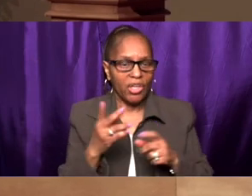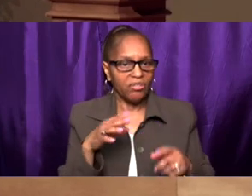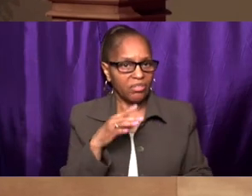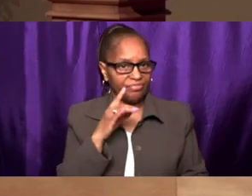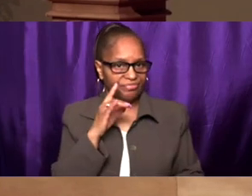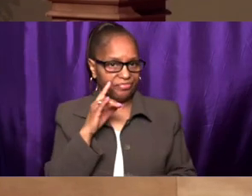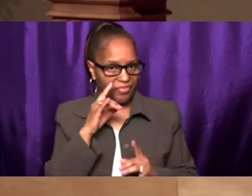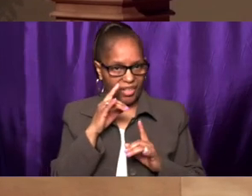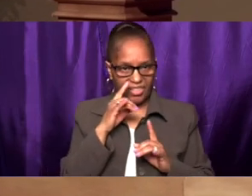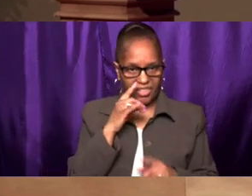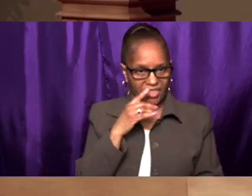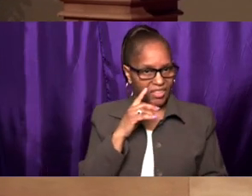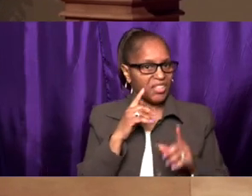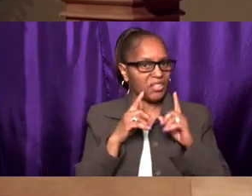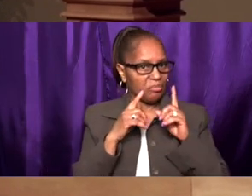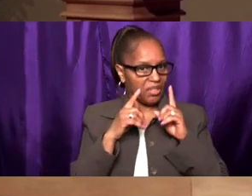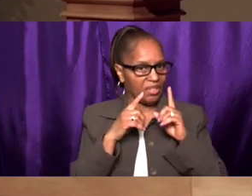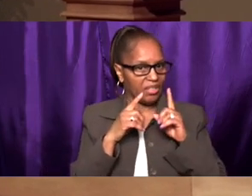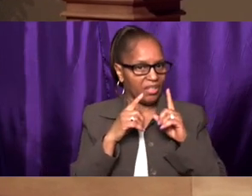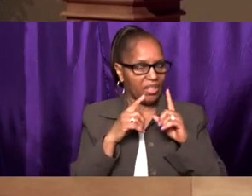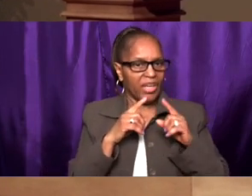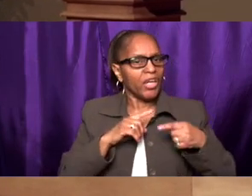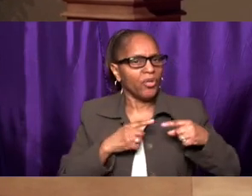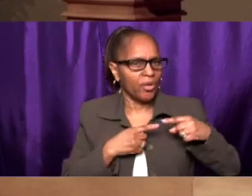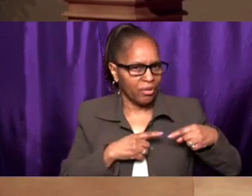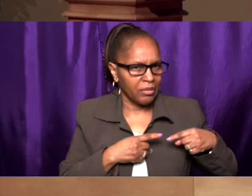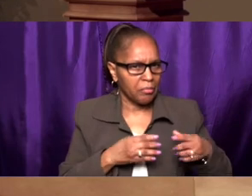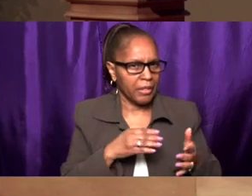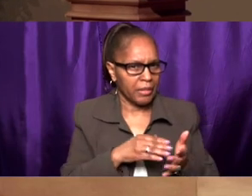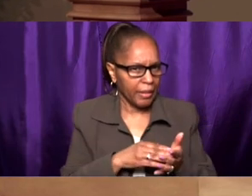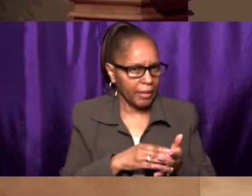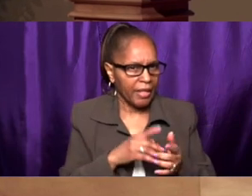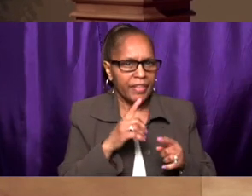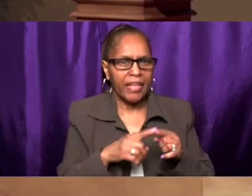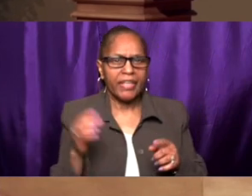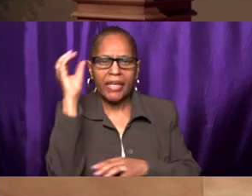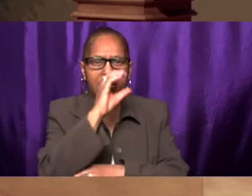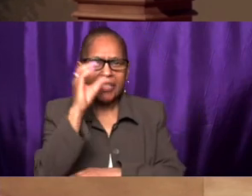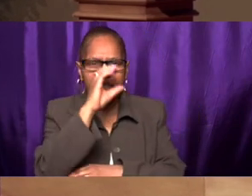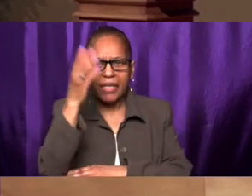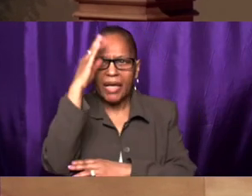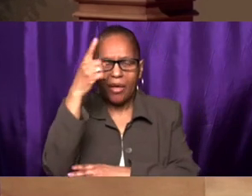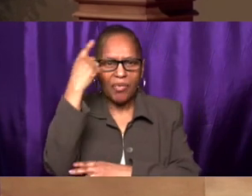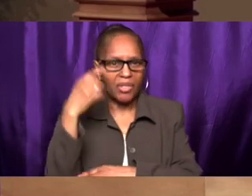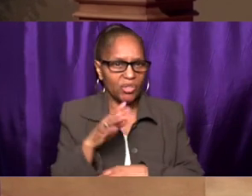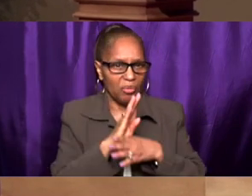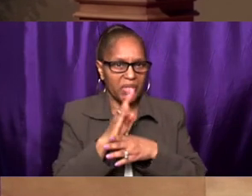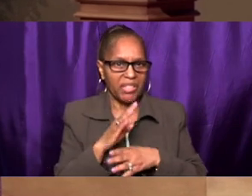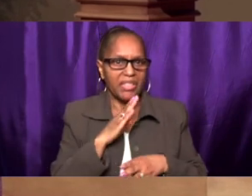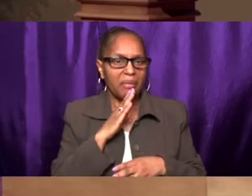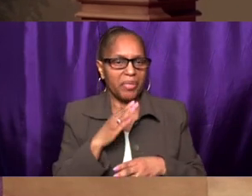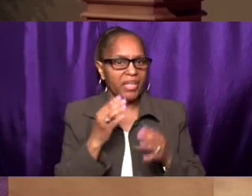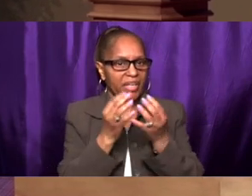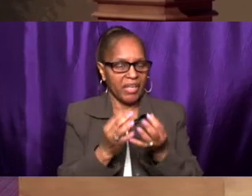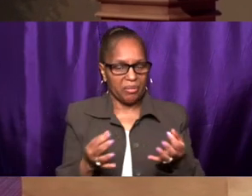sadiddy to speak to them and you hurt them again, they can't see God because you busy being